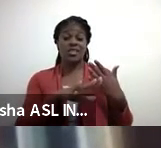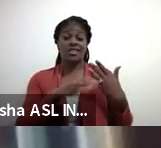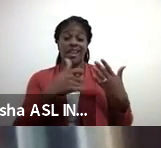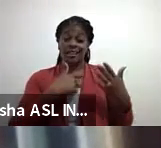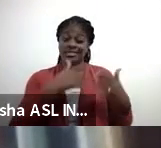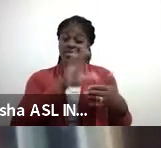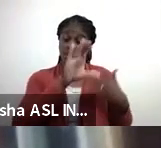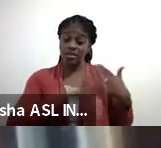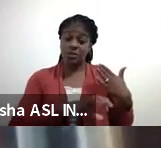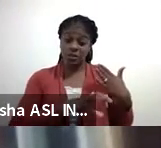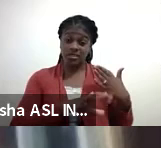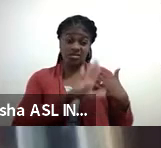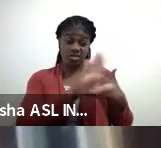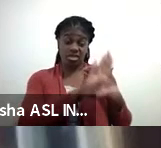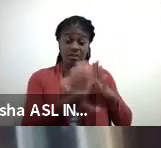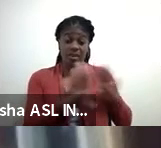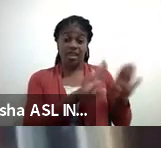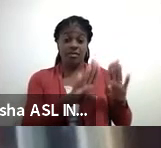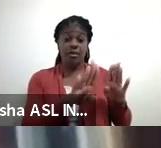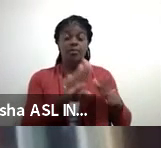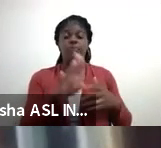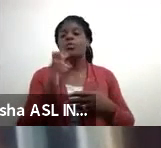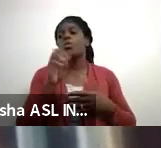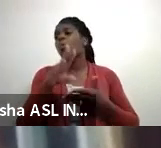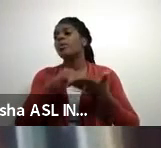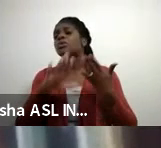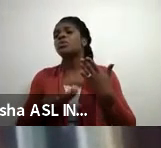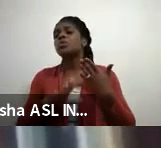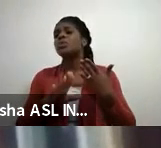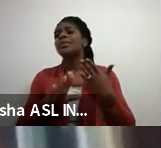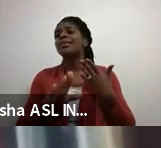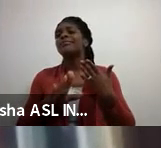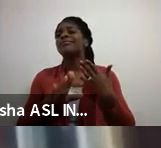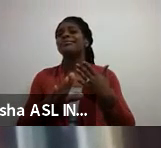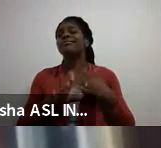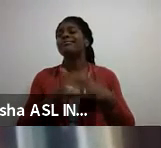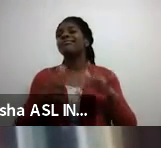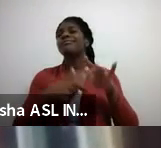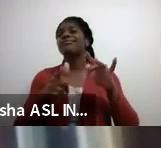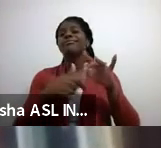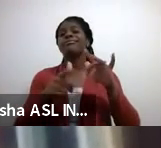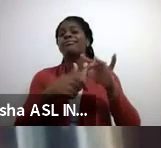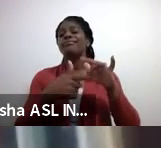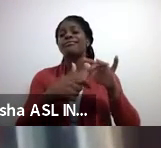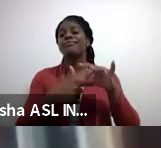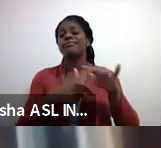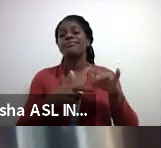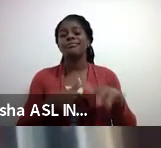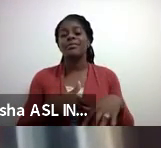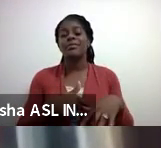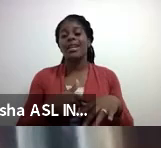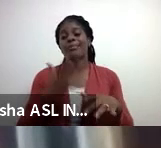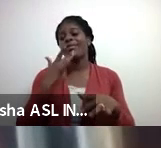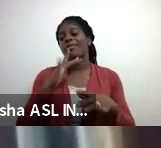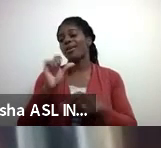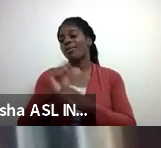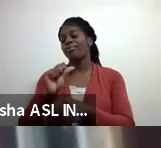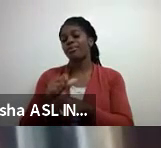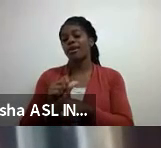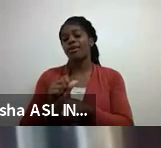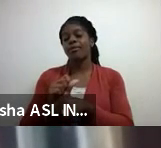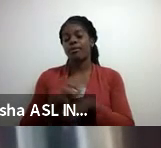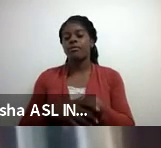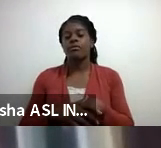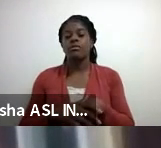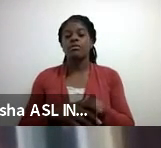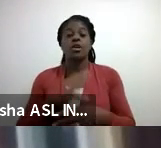their behavior, or a student that just doesn't show up to school and instead gets a job, or a student